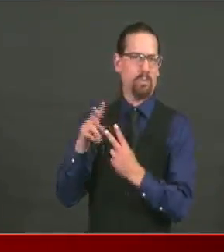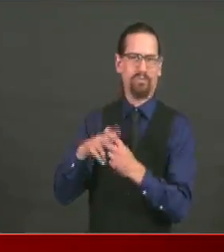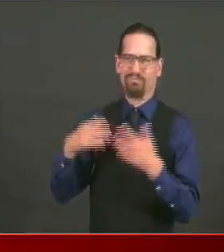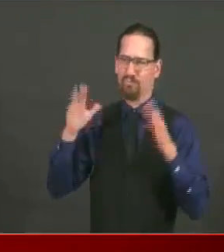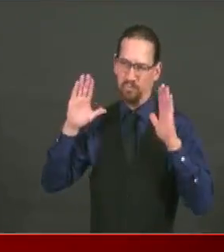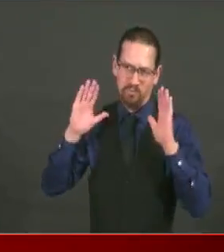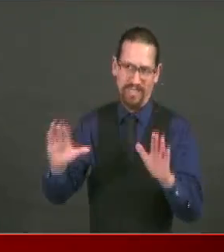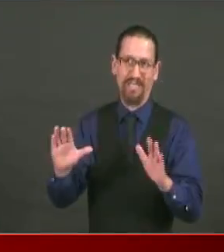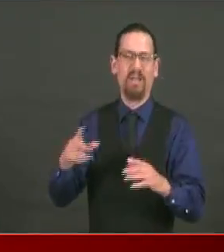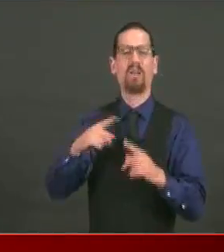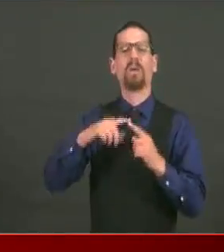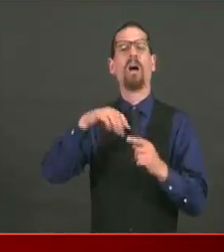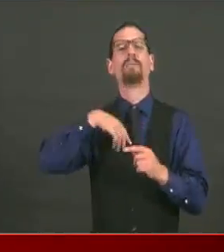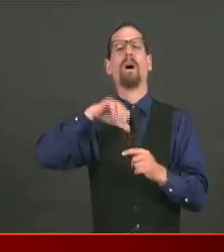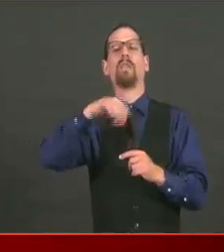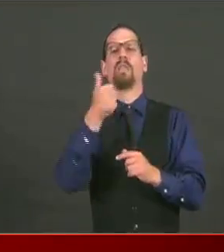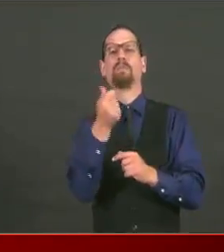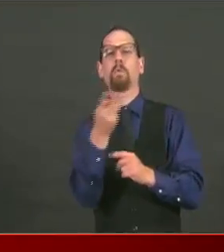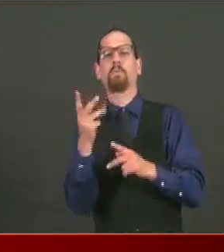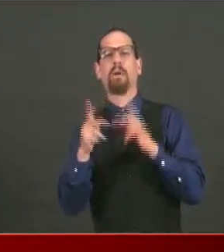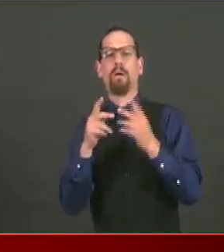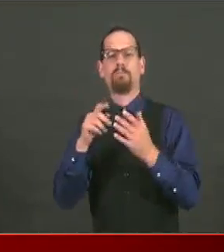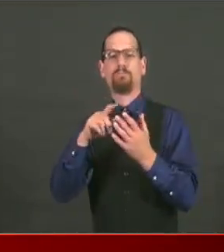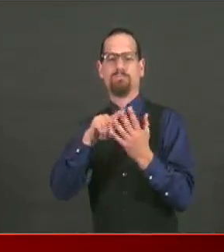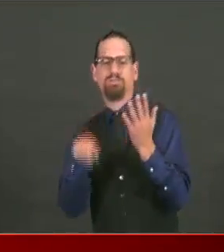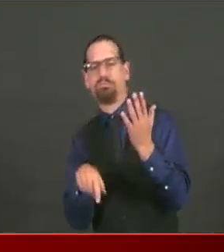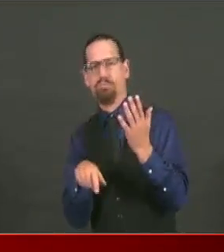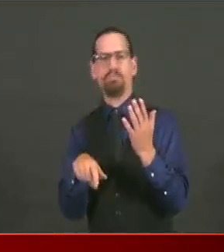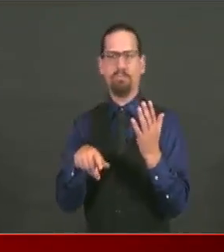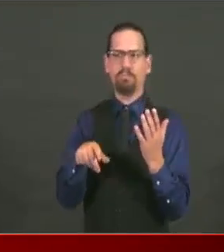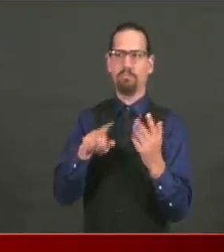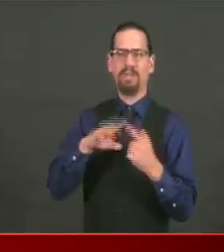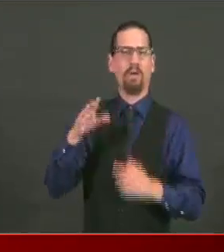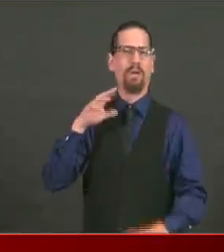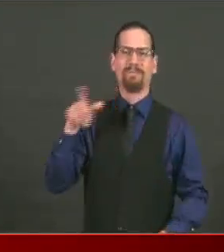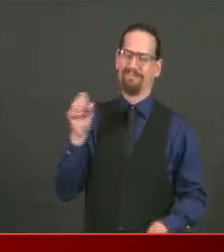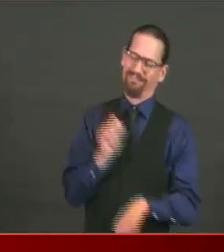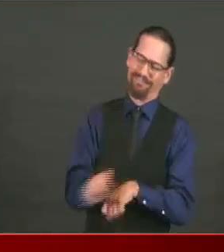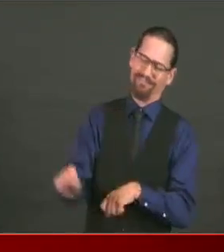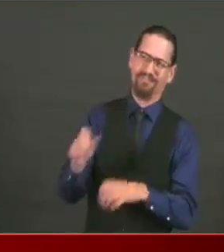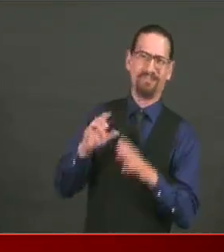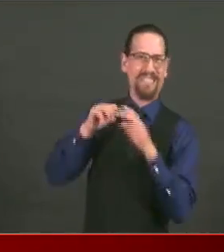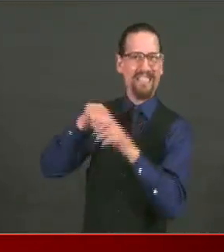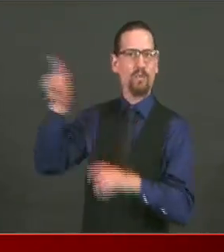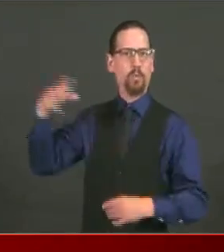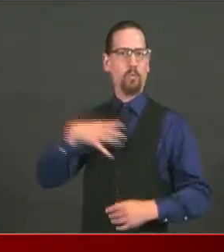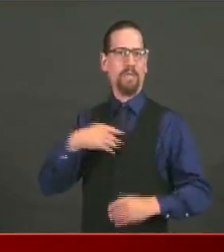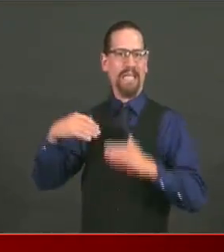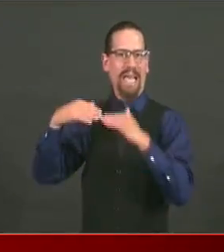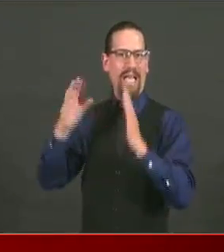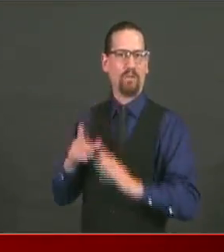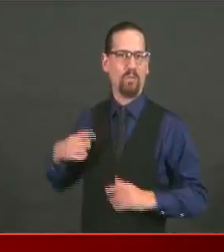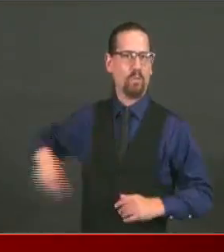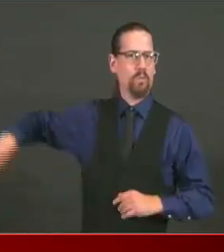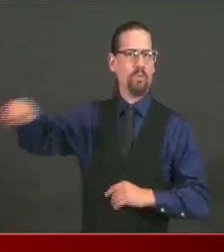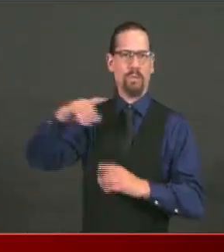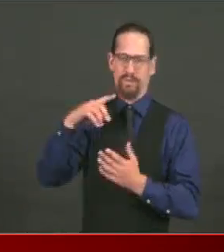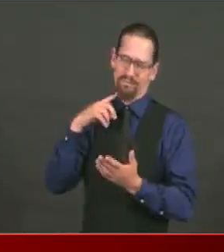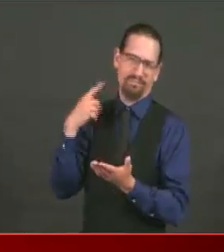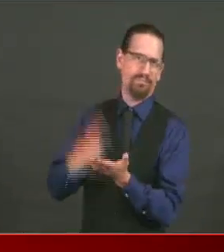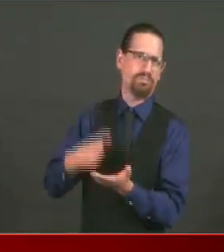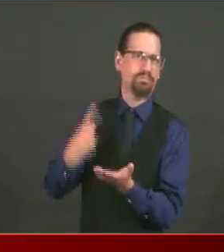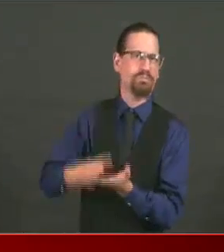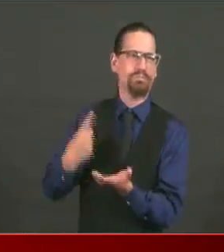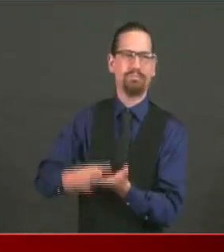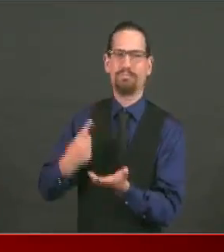our small businesses is a direct result of their hard work in fighting in Washington for the people of Rhode Island. And so I just